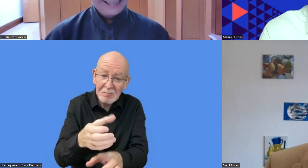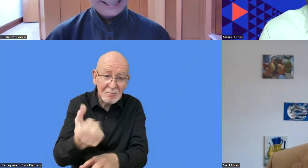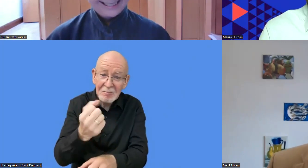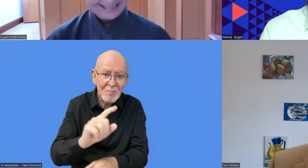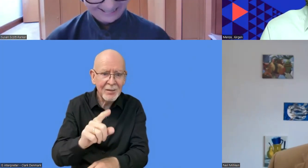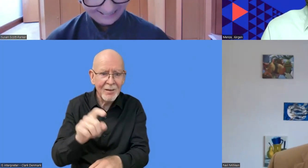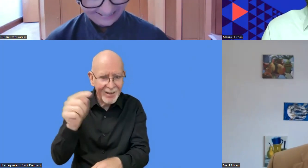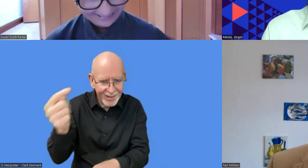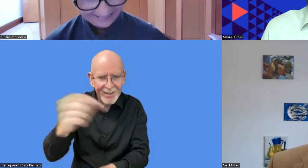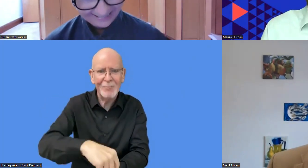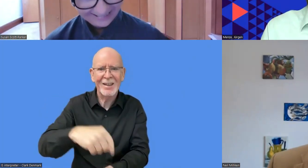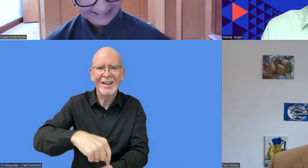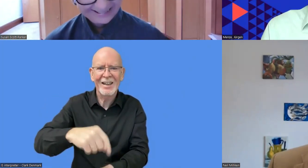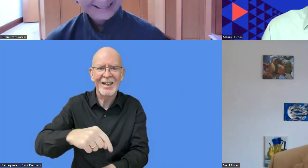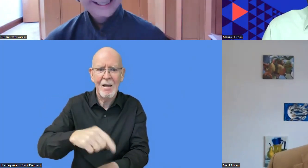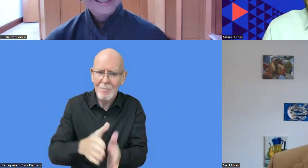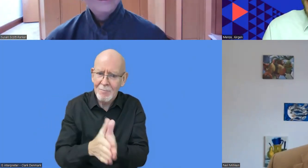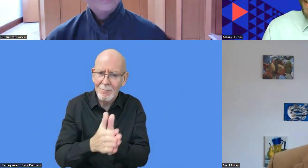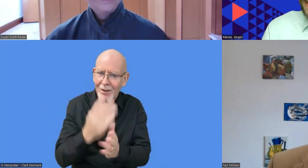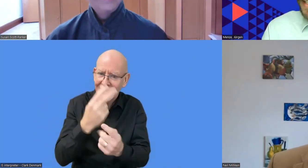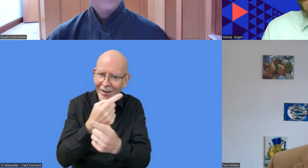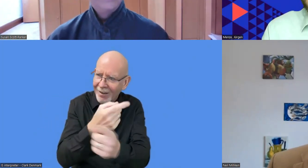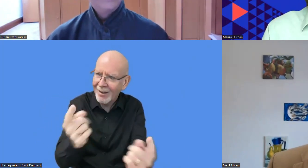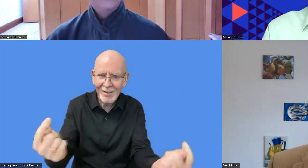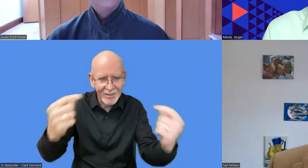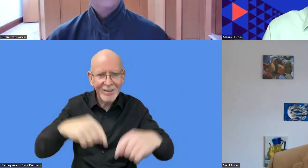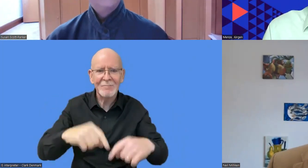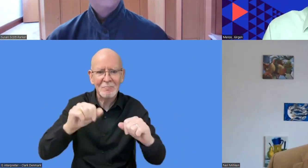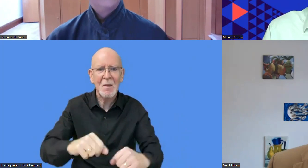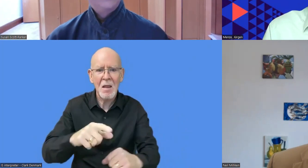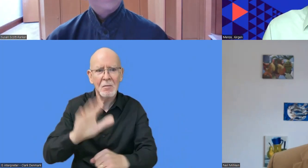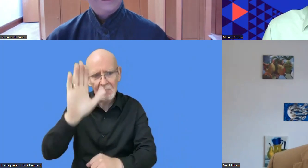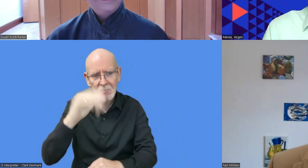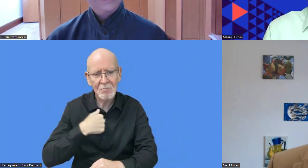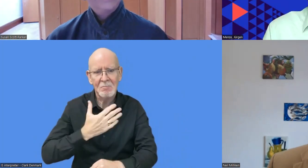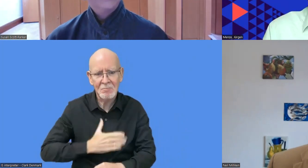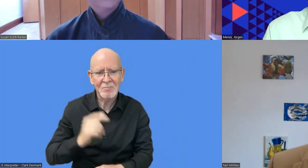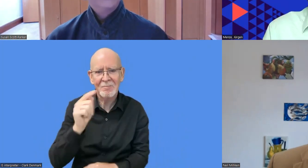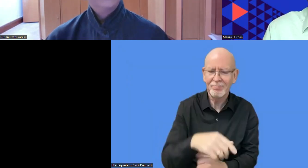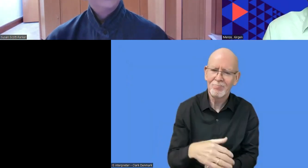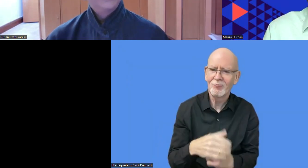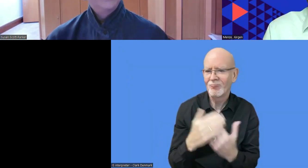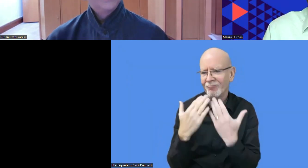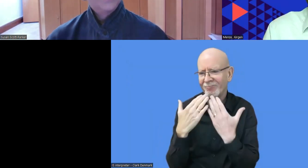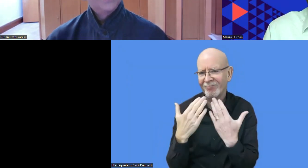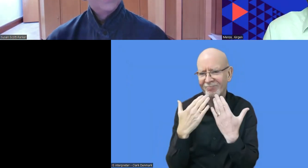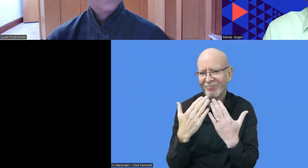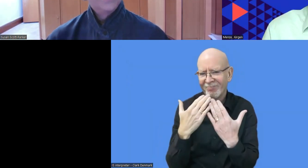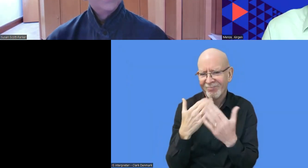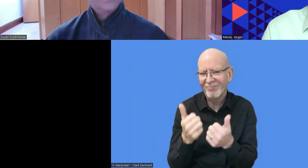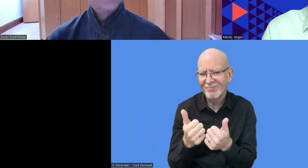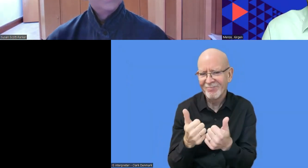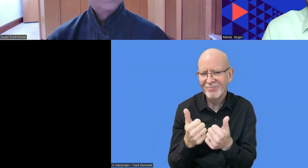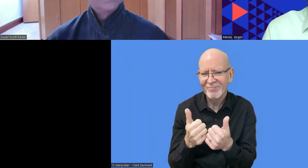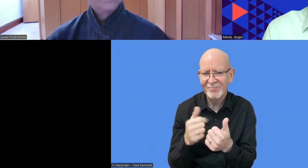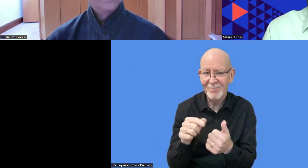Vienna. No, and of course, I agree that independent of the awards, which is great to get your good work recognized, I think it's a